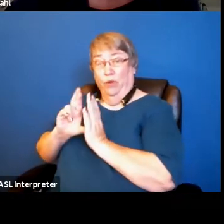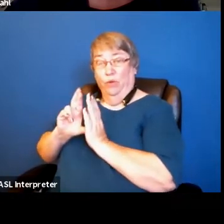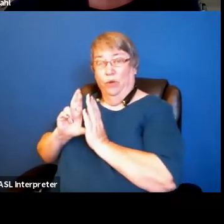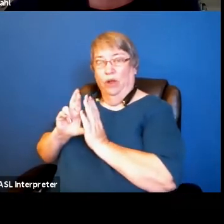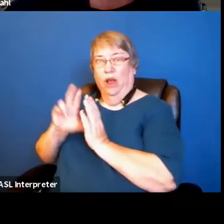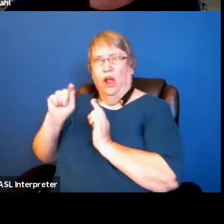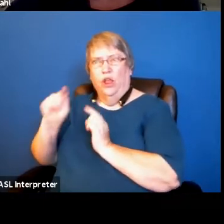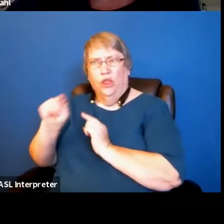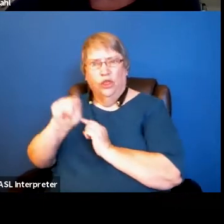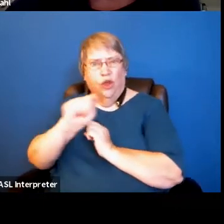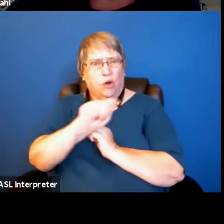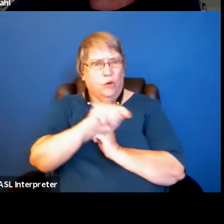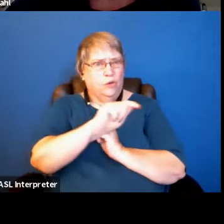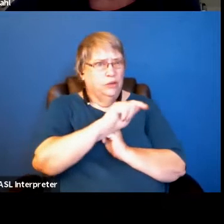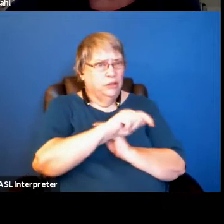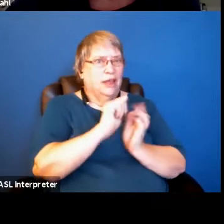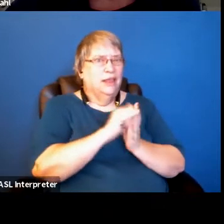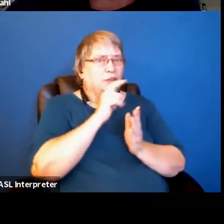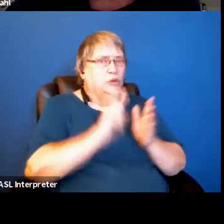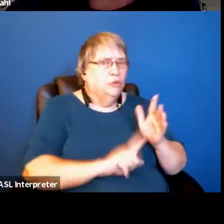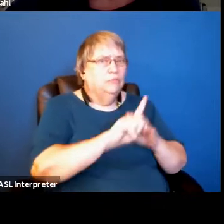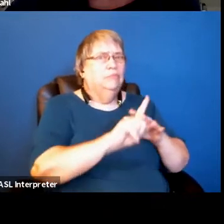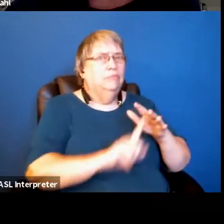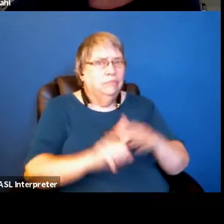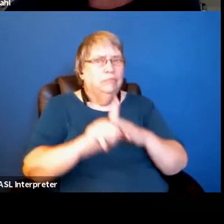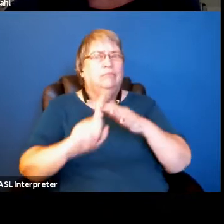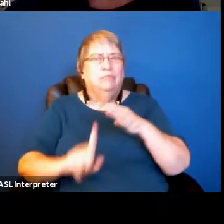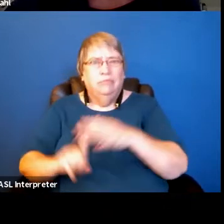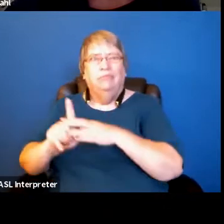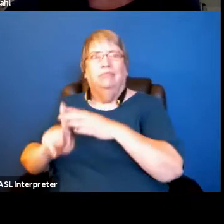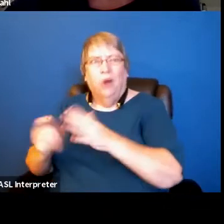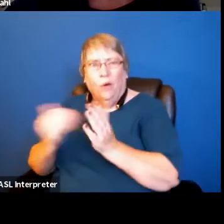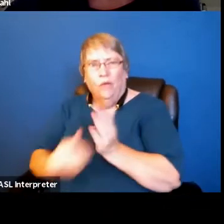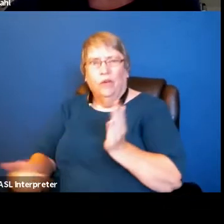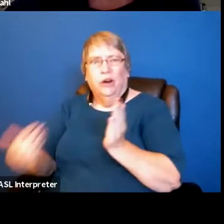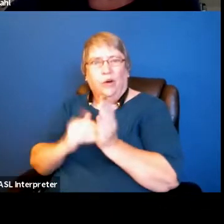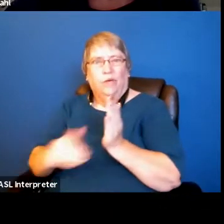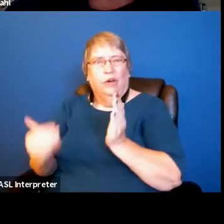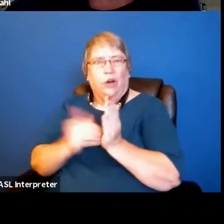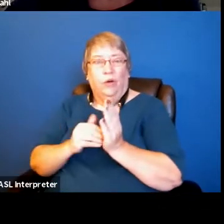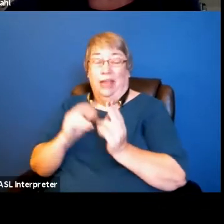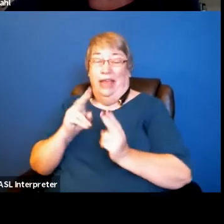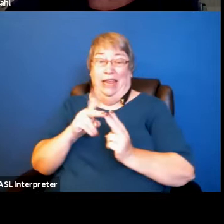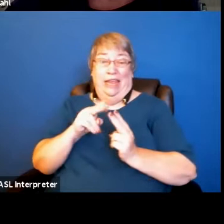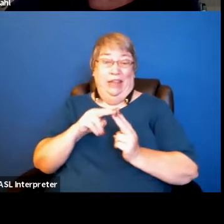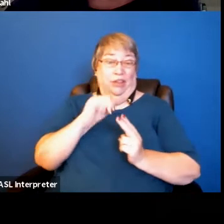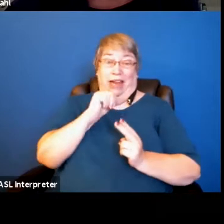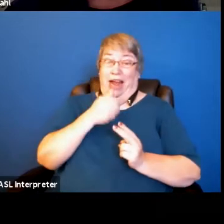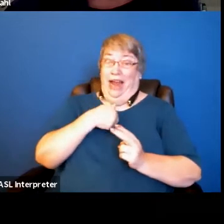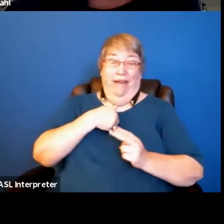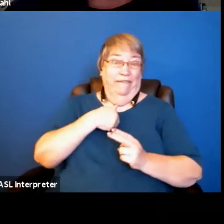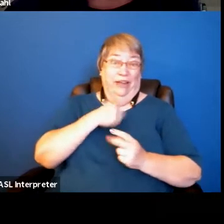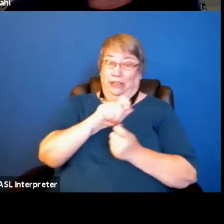populations that came up over and over as either not having particular programs or